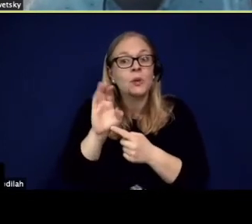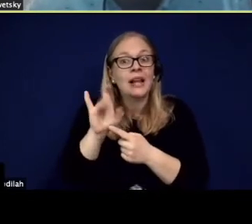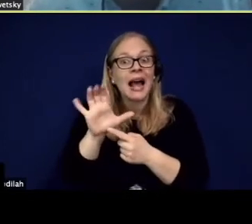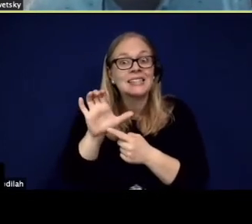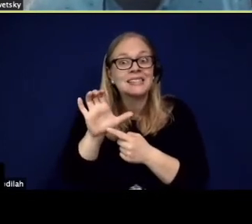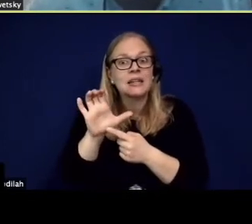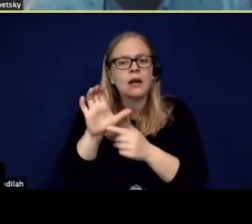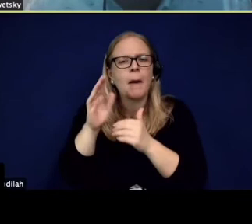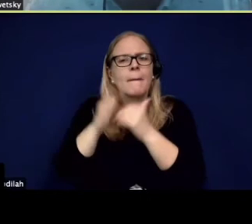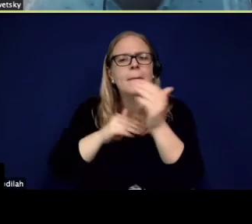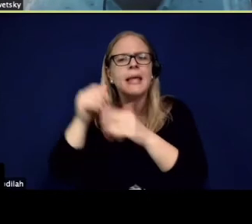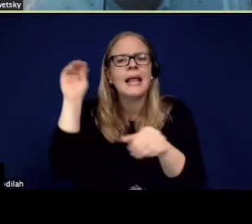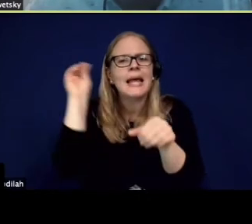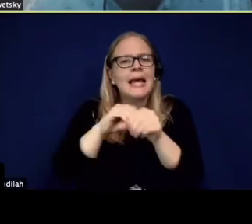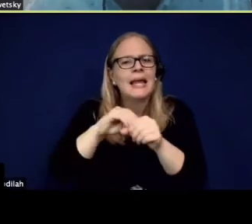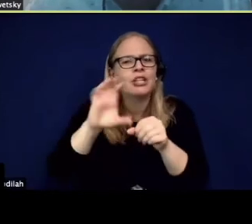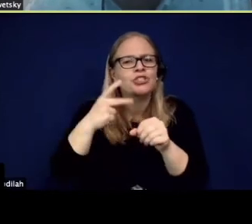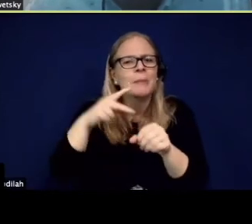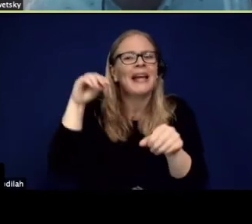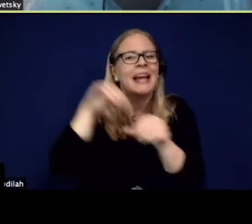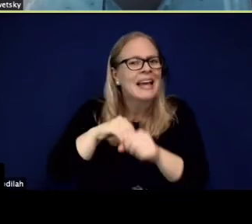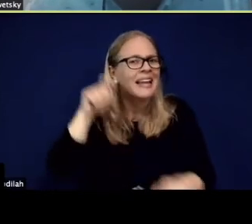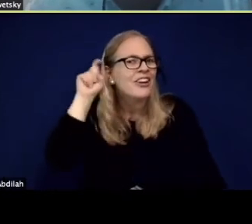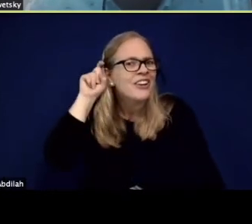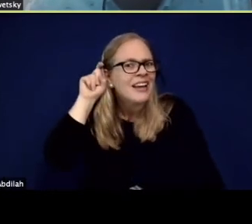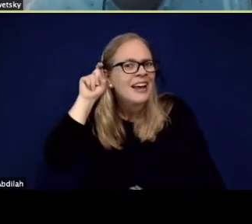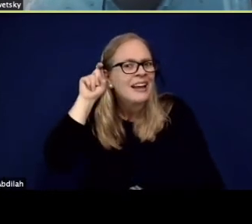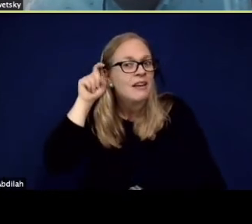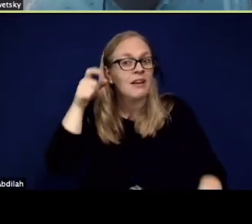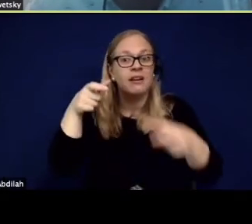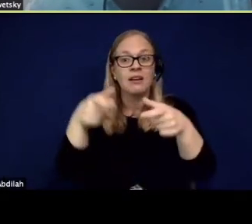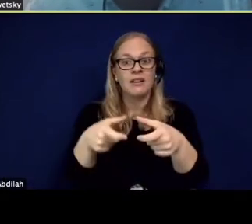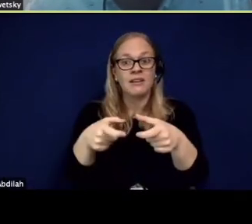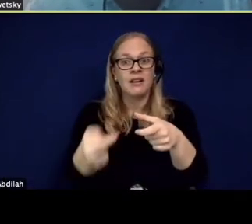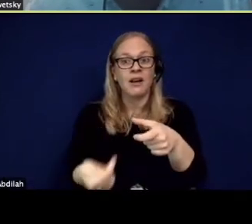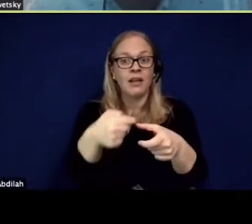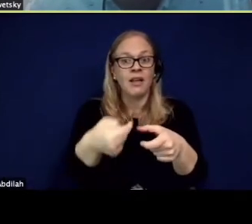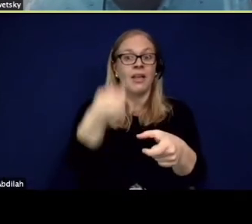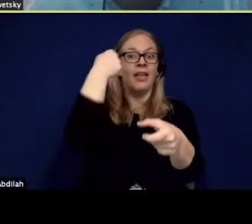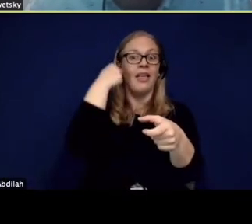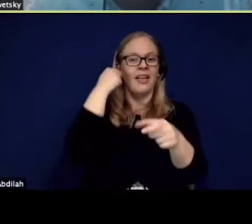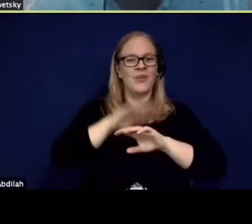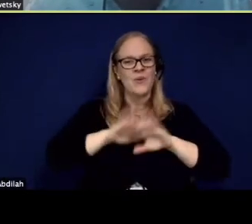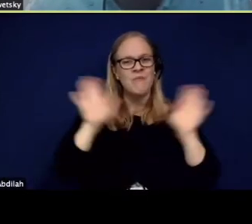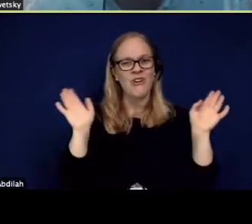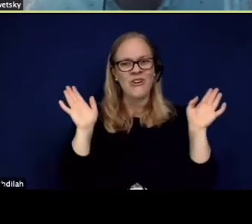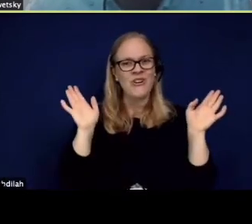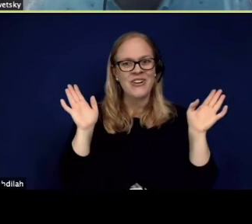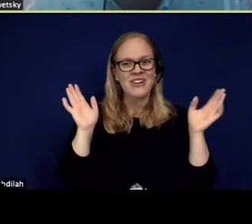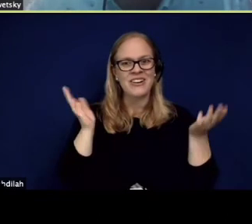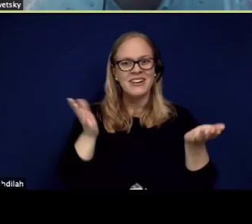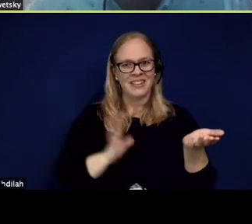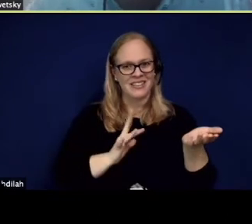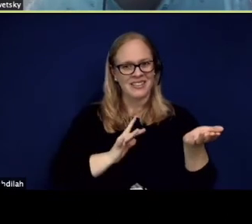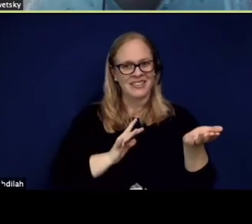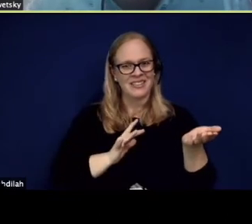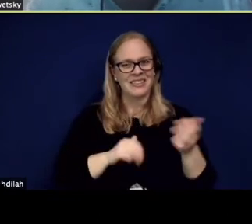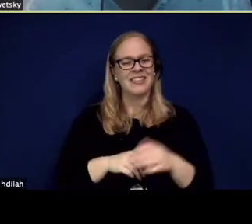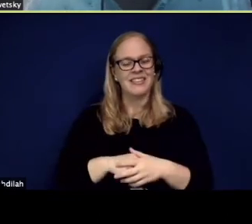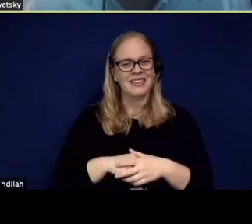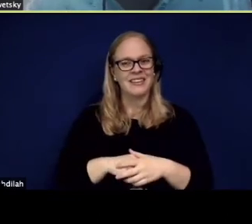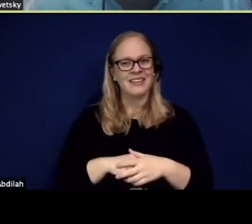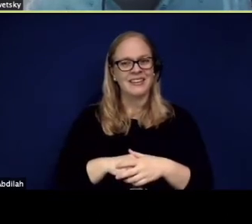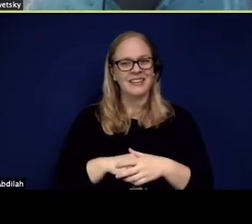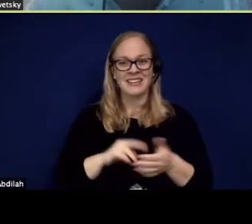on the hearing aids. What does that mean? You don't need a streamer anymore.